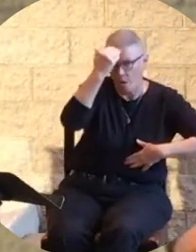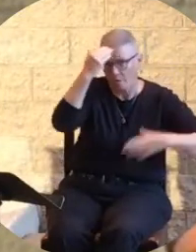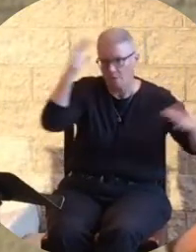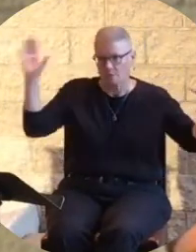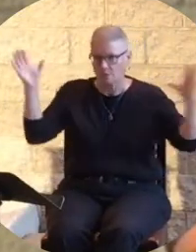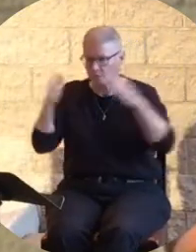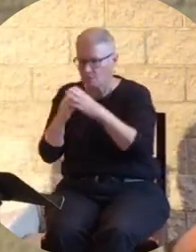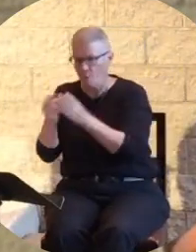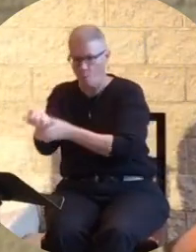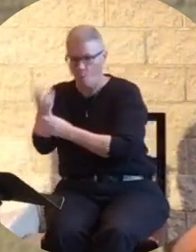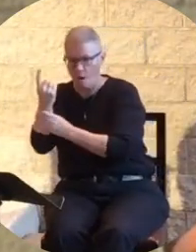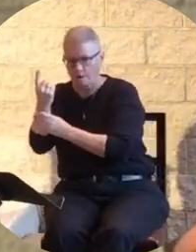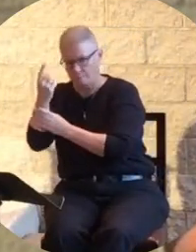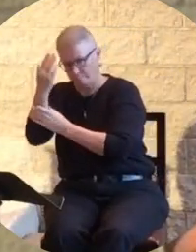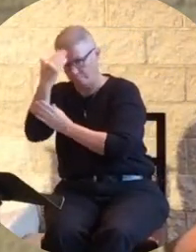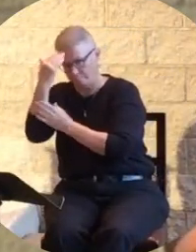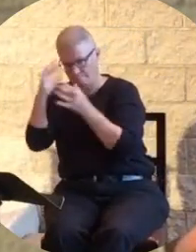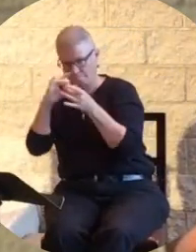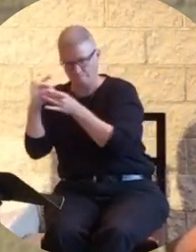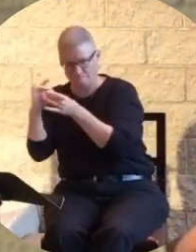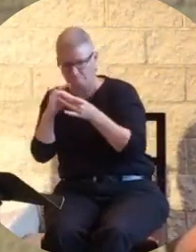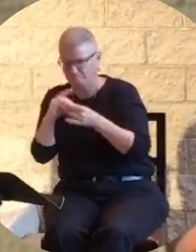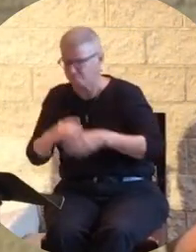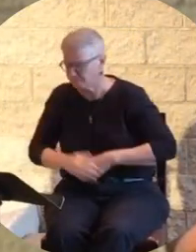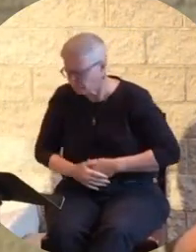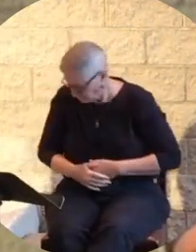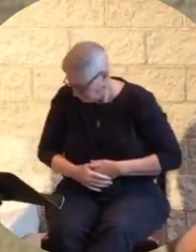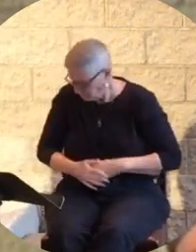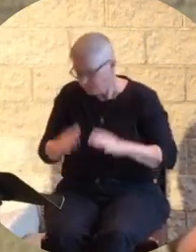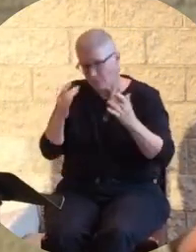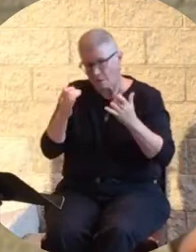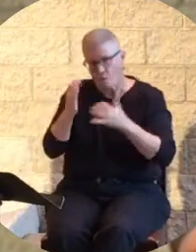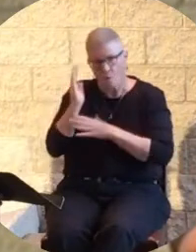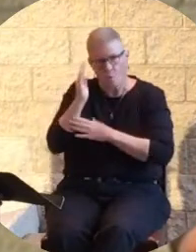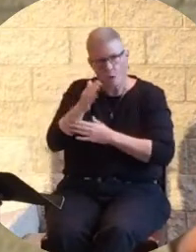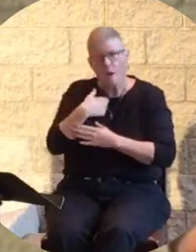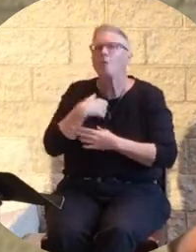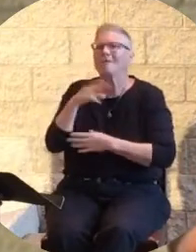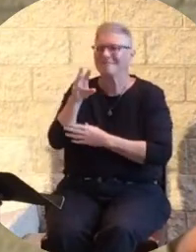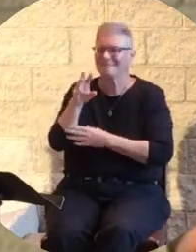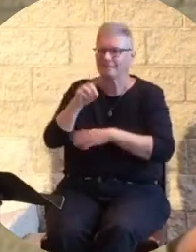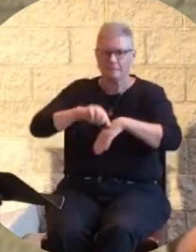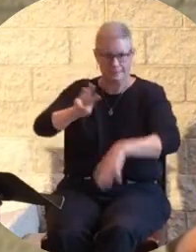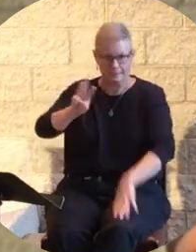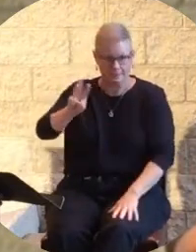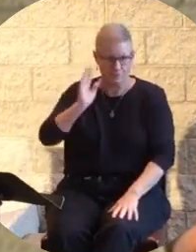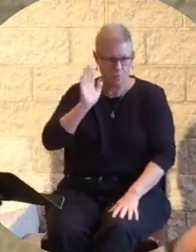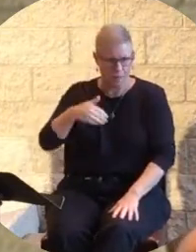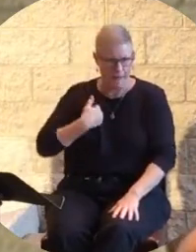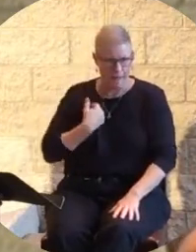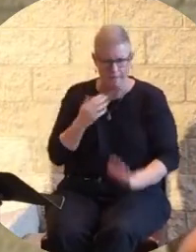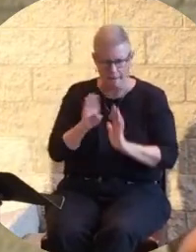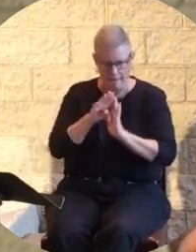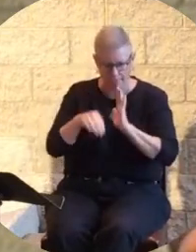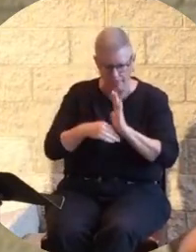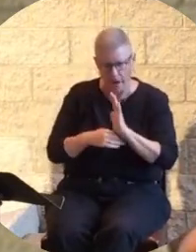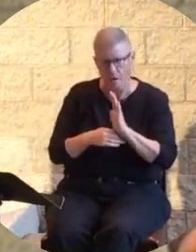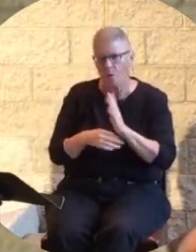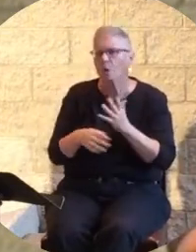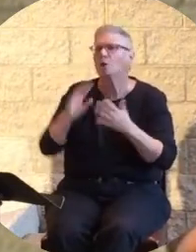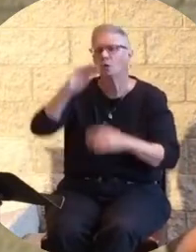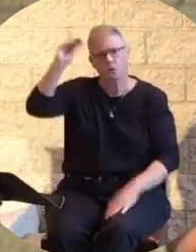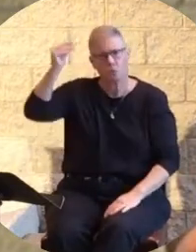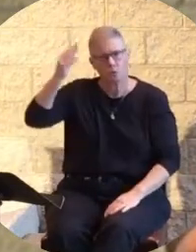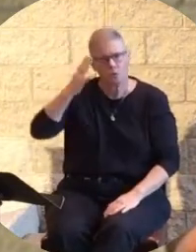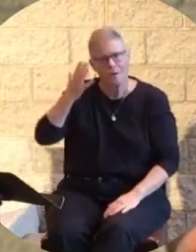our ministerial team will host a 30-minute virtual grace and peace meditation. During this time of